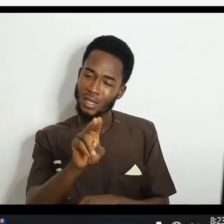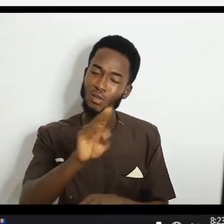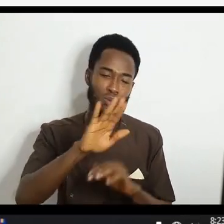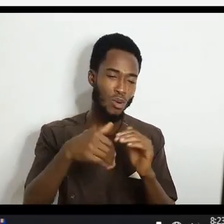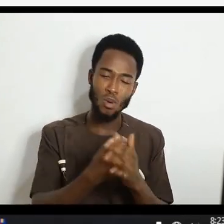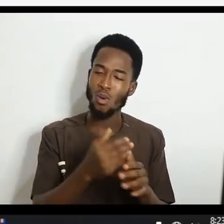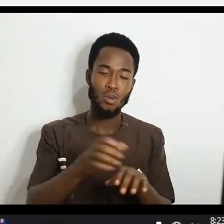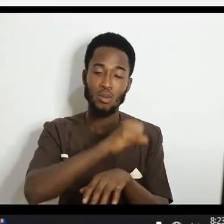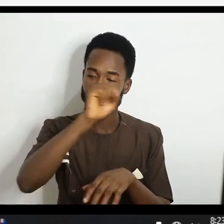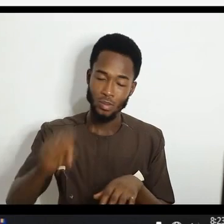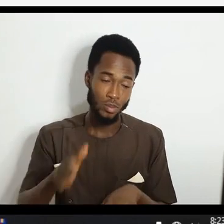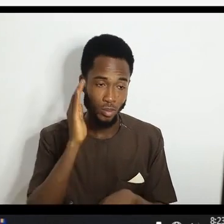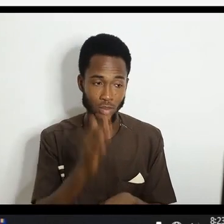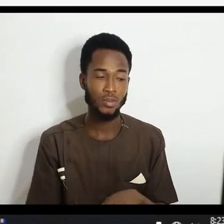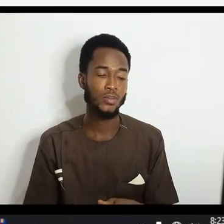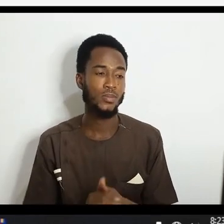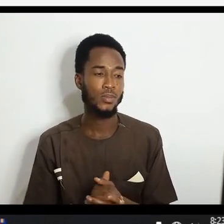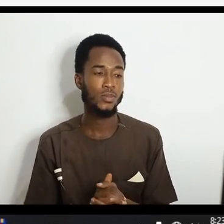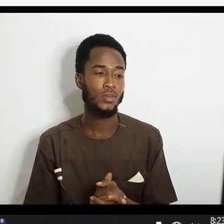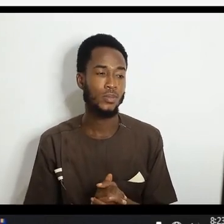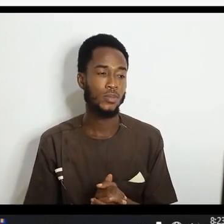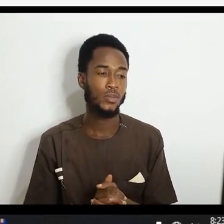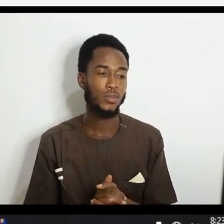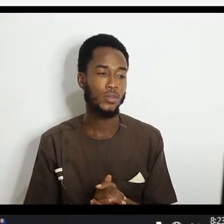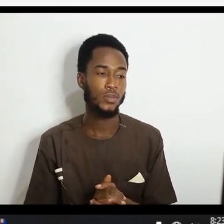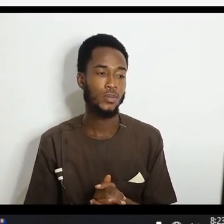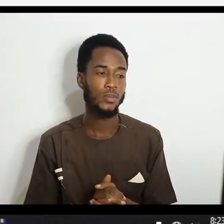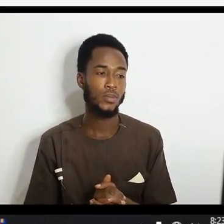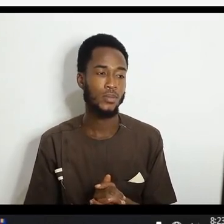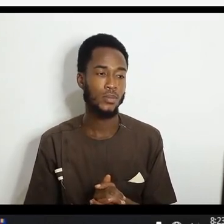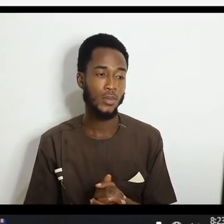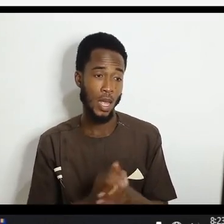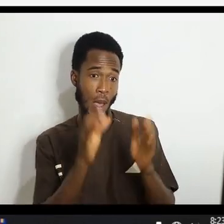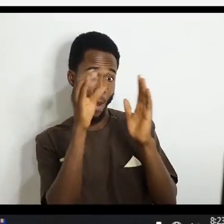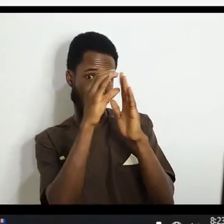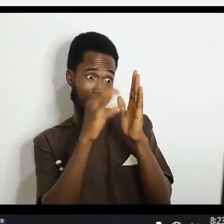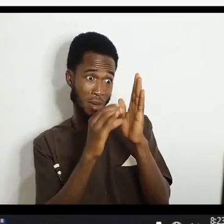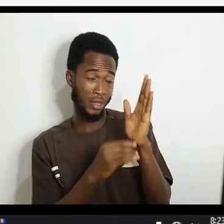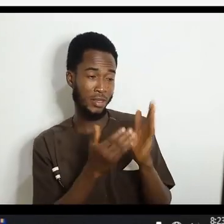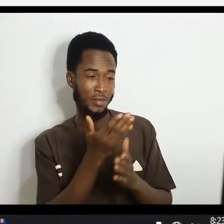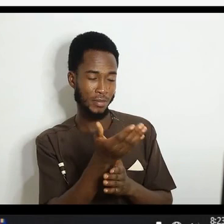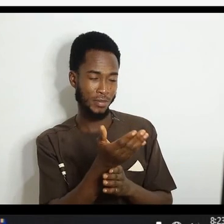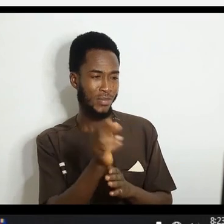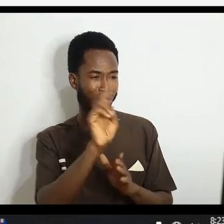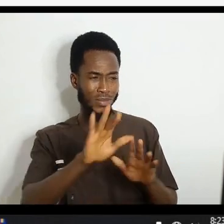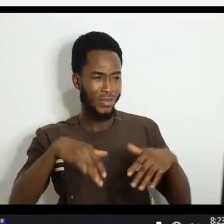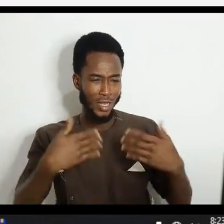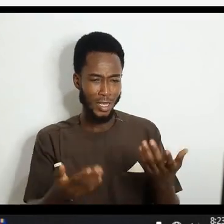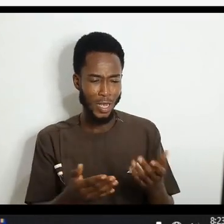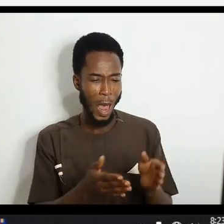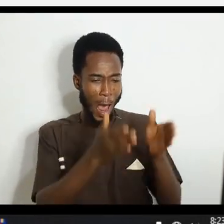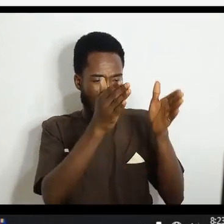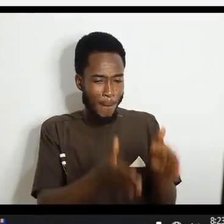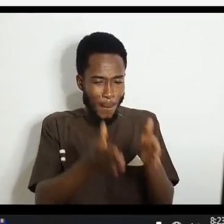underline, when you click here, everything will go. Okay, the paragraph here too is used to